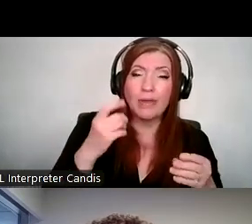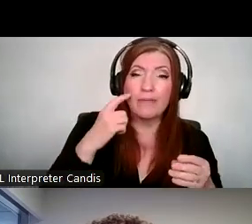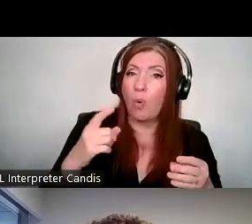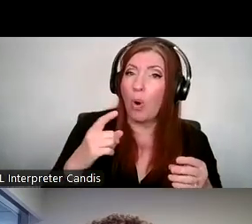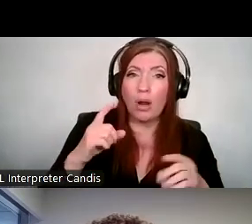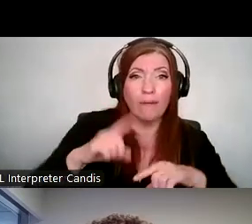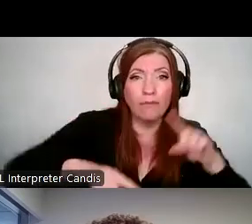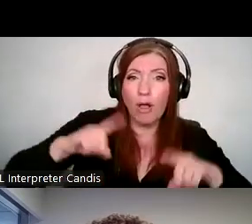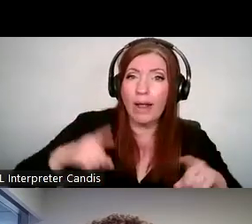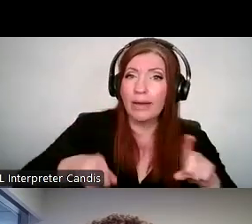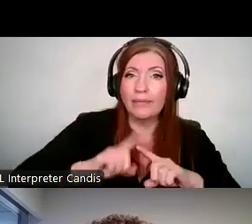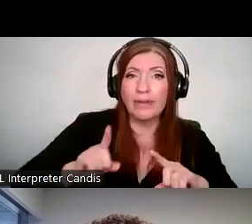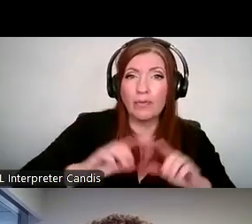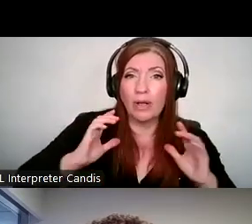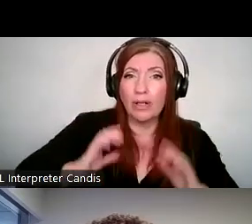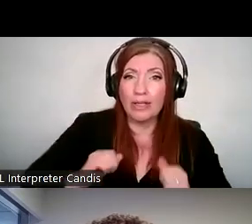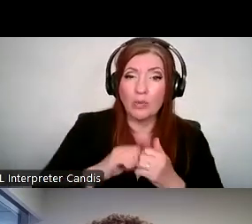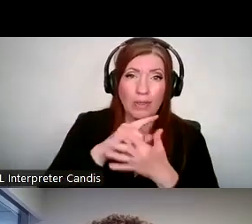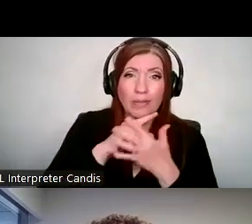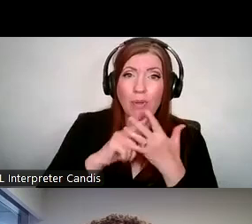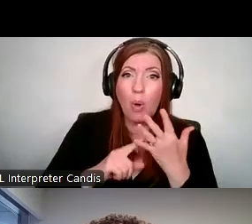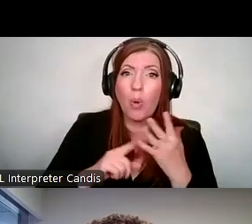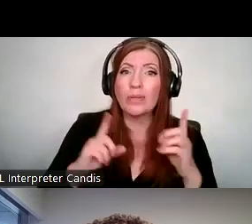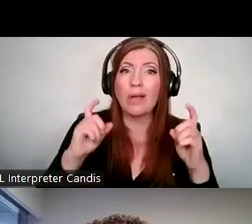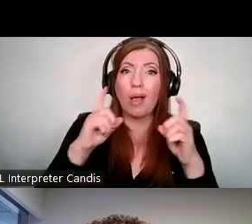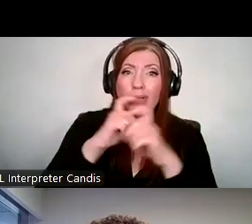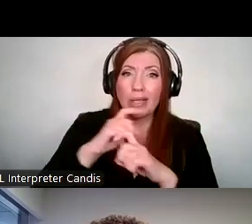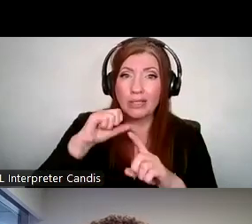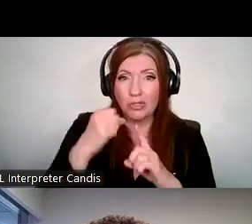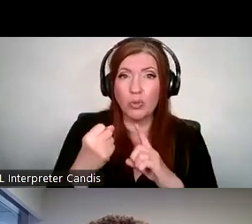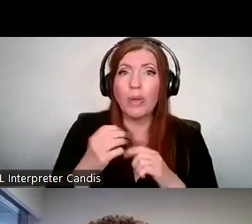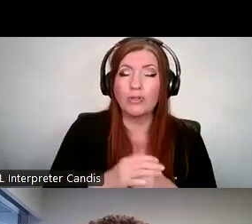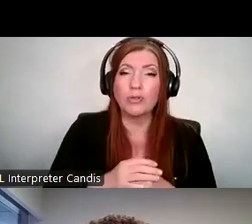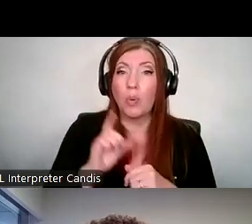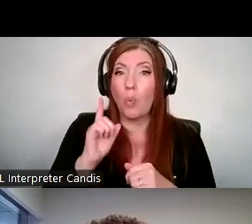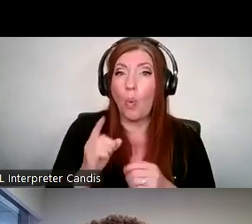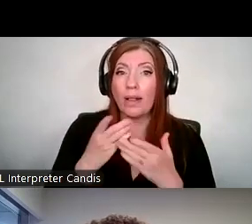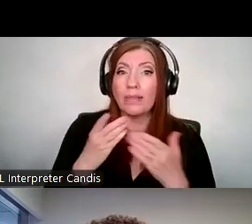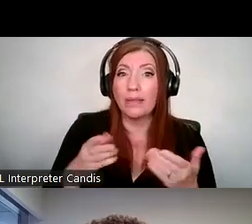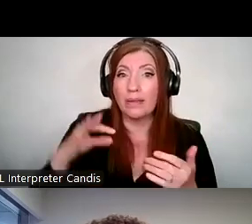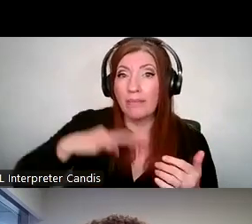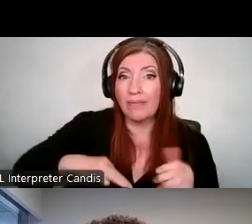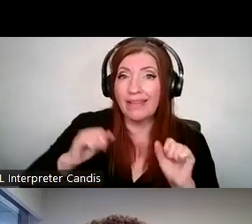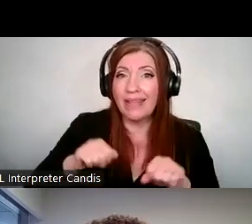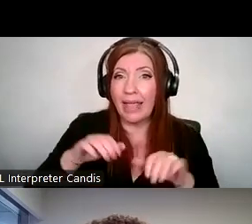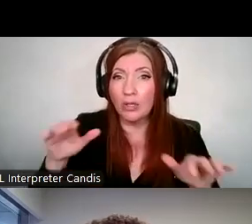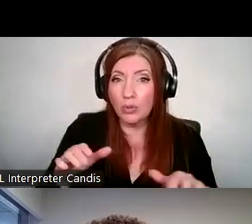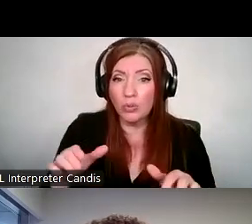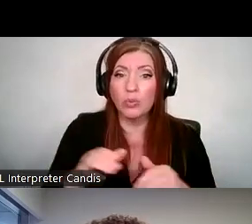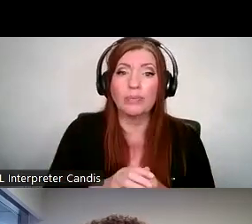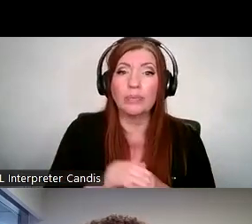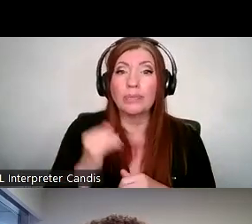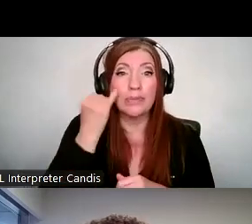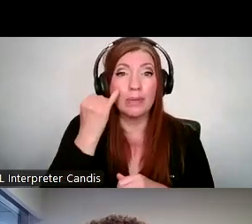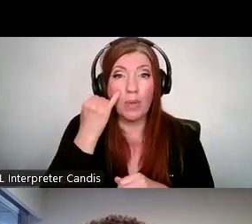with those complicated situations. One of the things and the benefits that they can do is if they go out, they